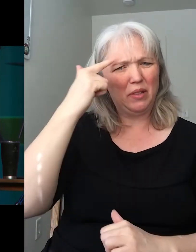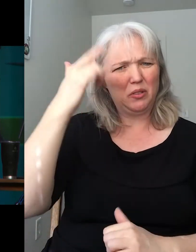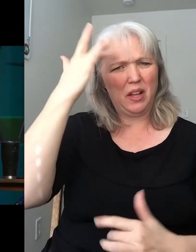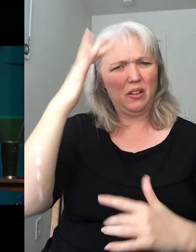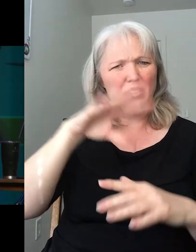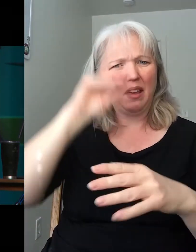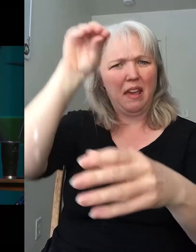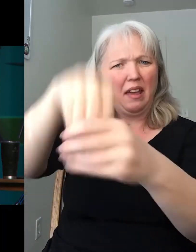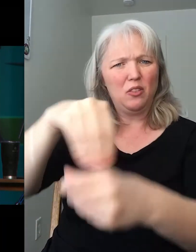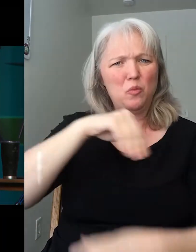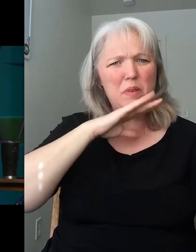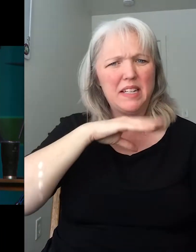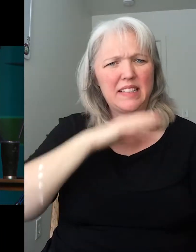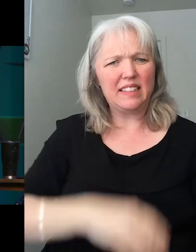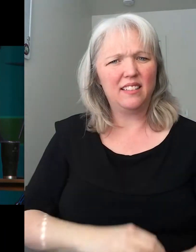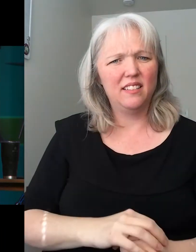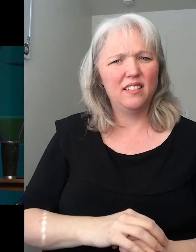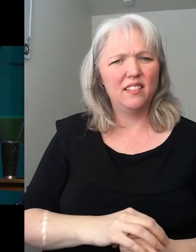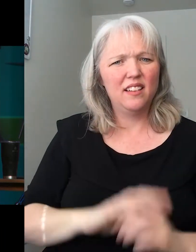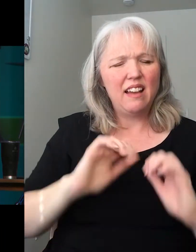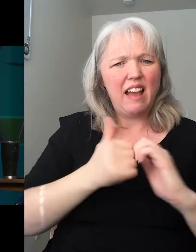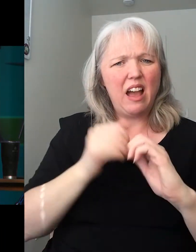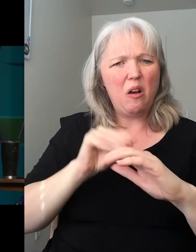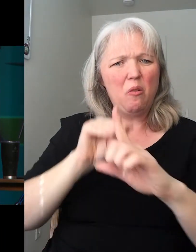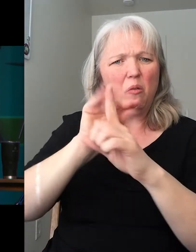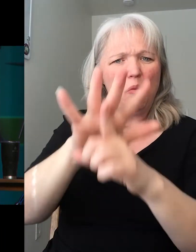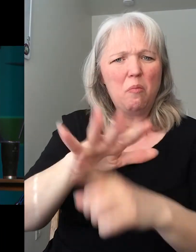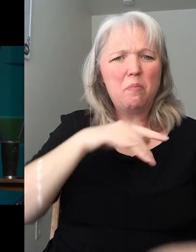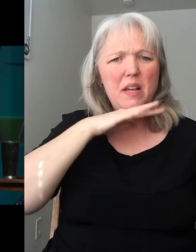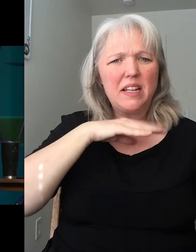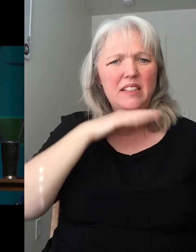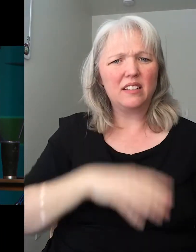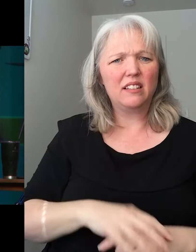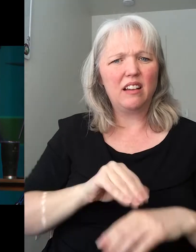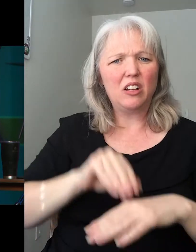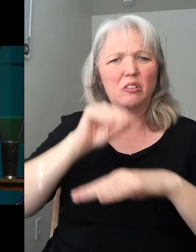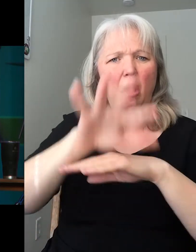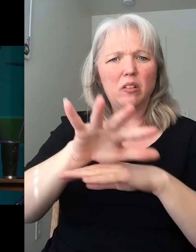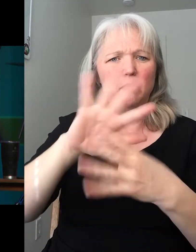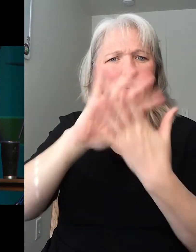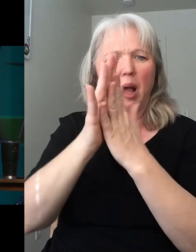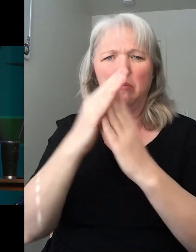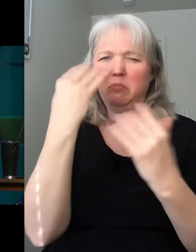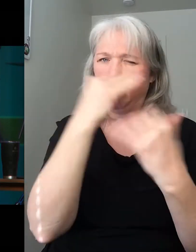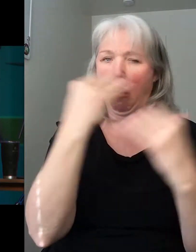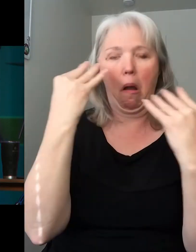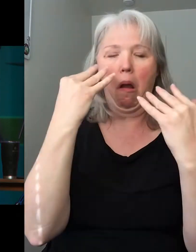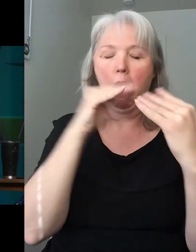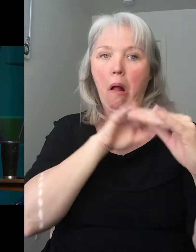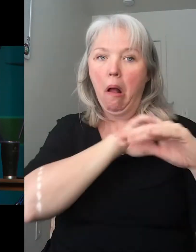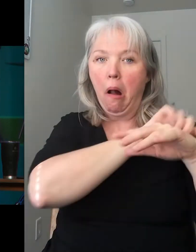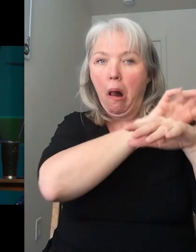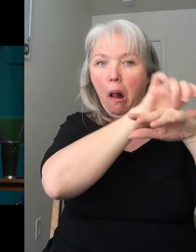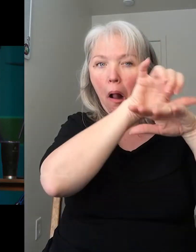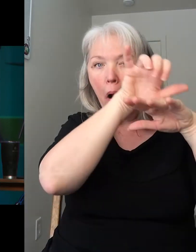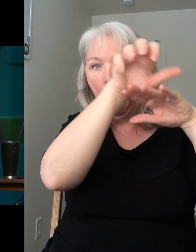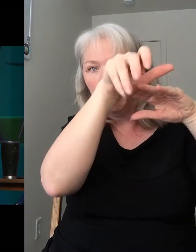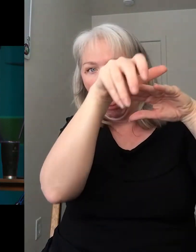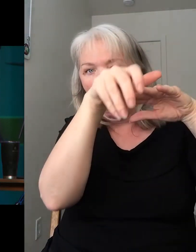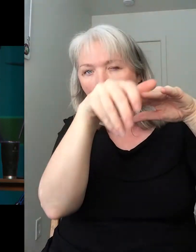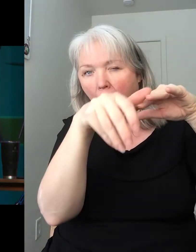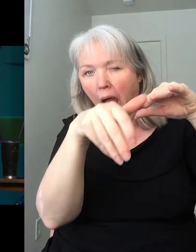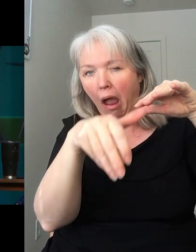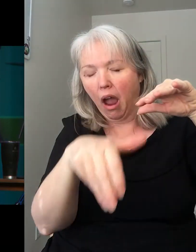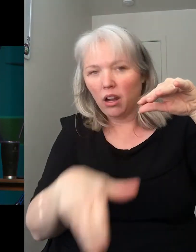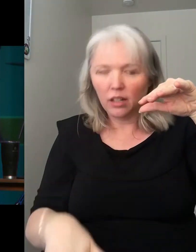pigs? How do you put mental illness over into a bunch of swine and cause them to become so deranged they run toward a cliff